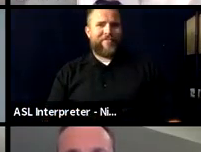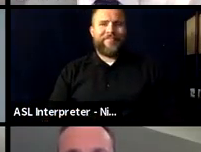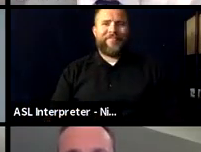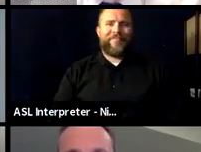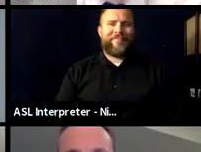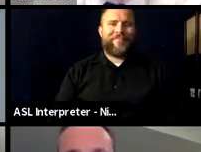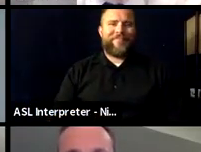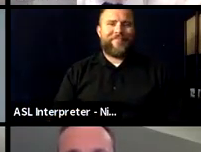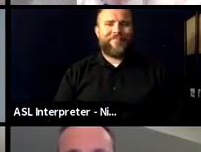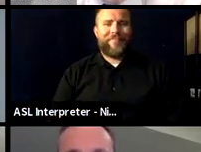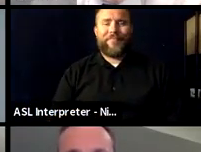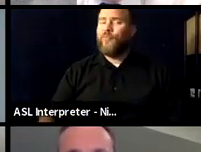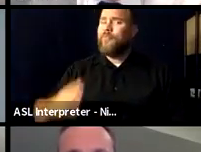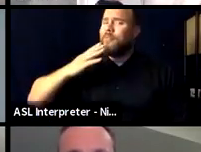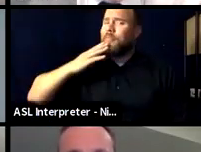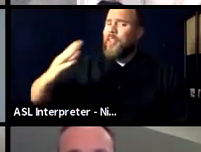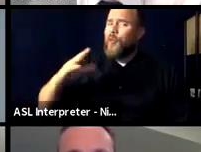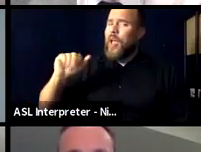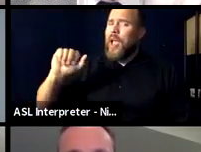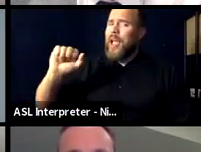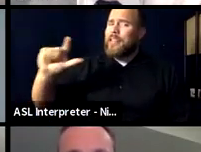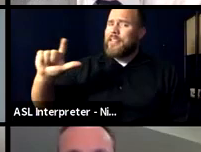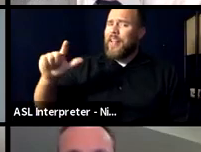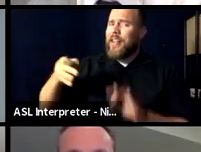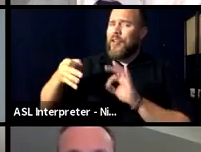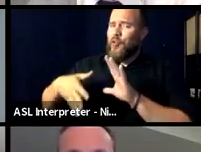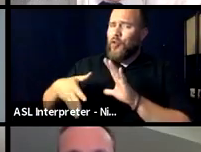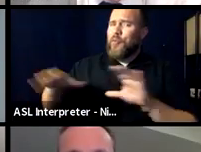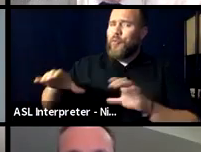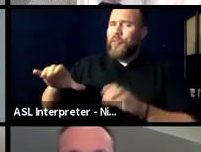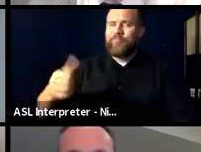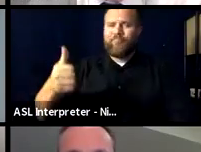Nick is our ASL interpreter at the moment.